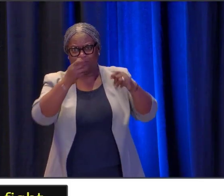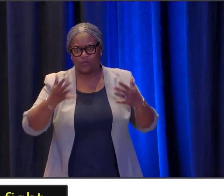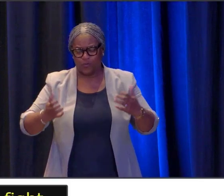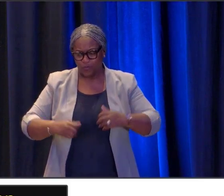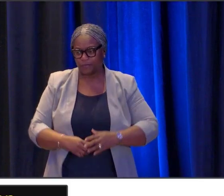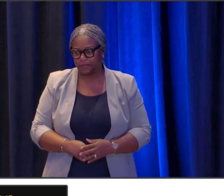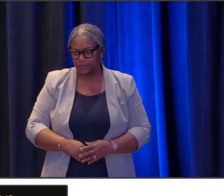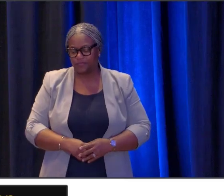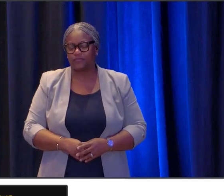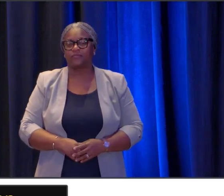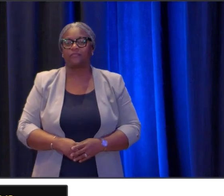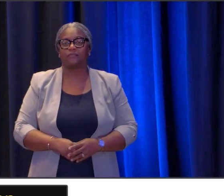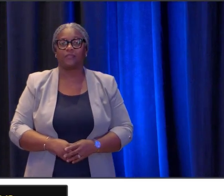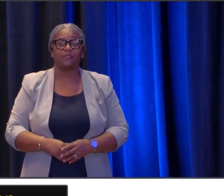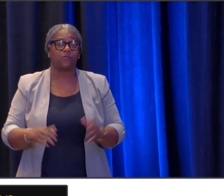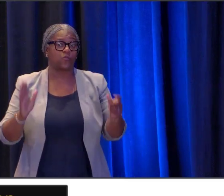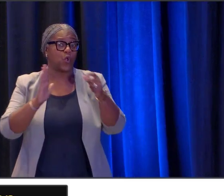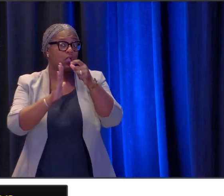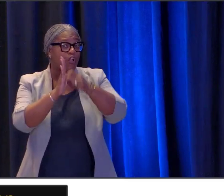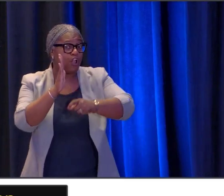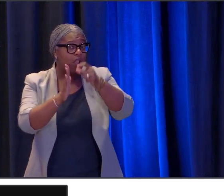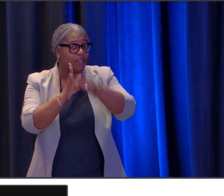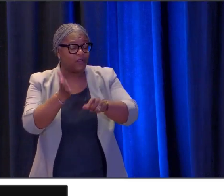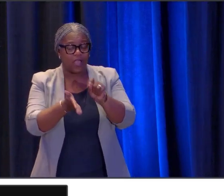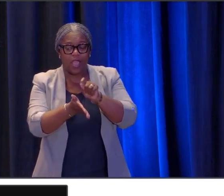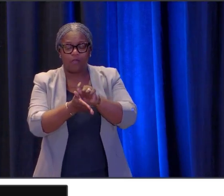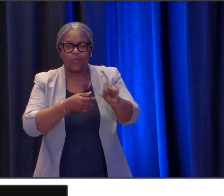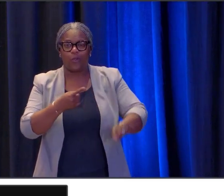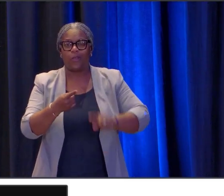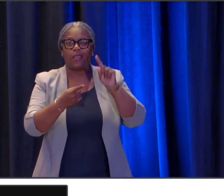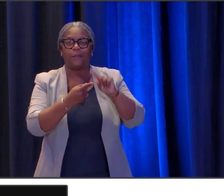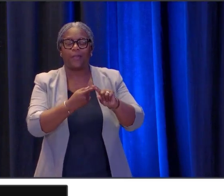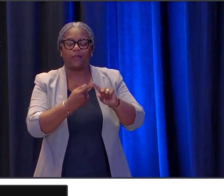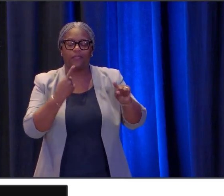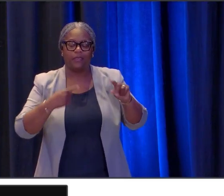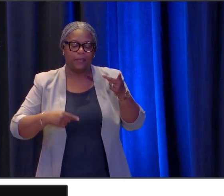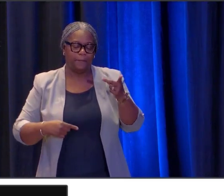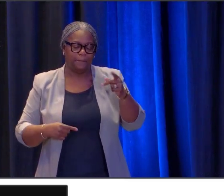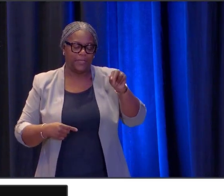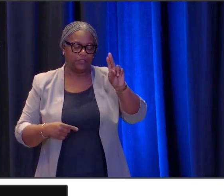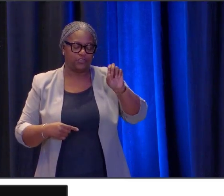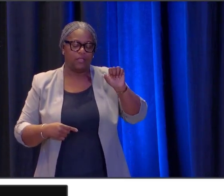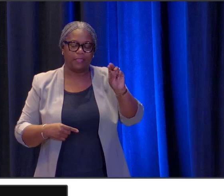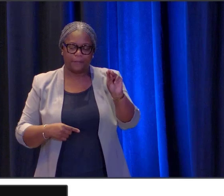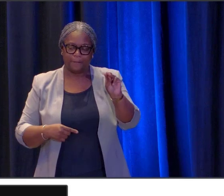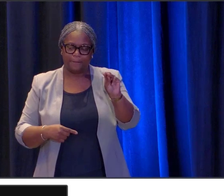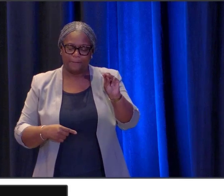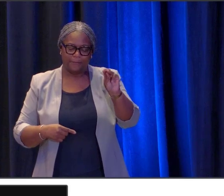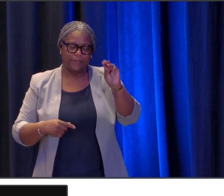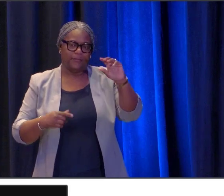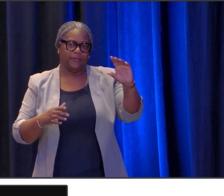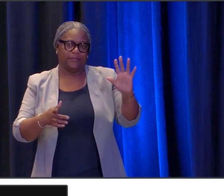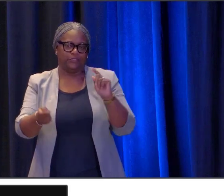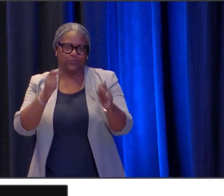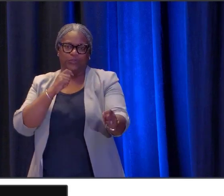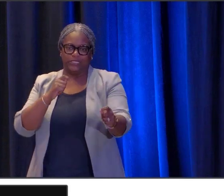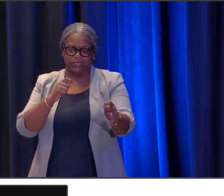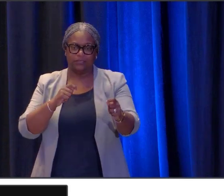I wrote an article about this. The pendulum swings. The pendulum will swing